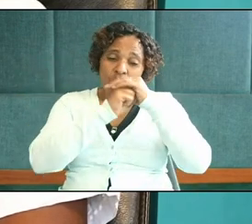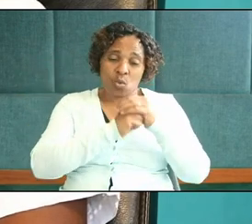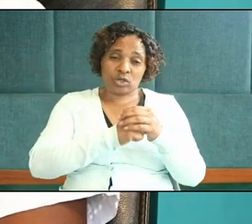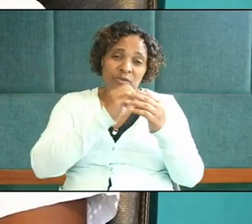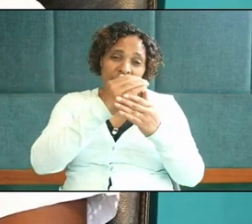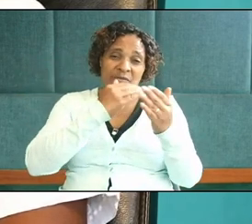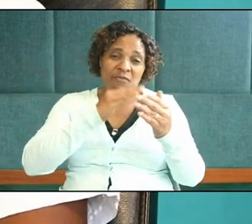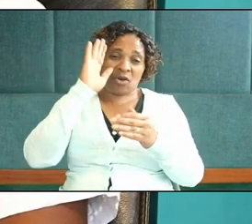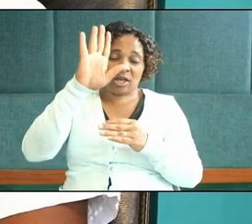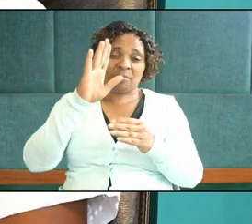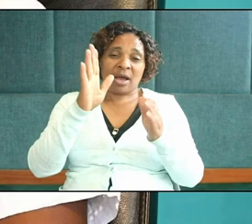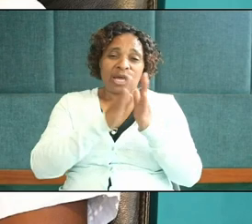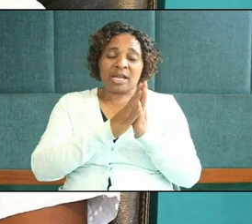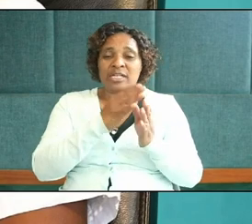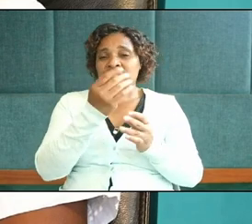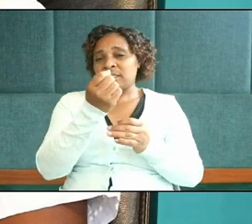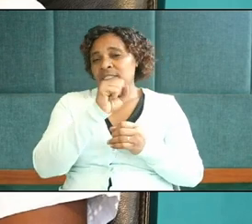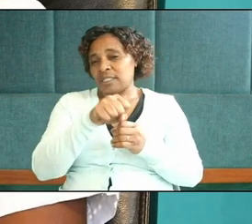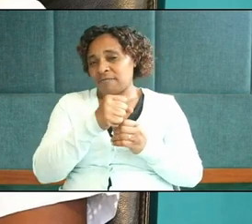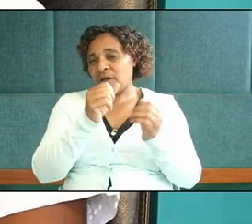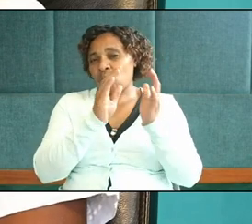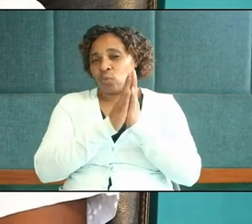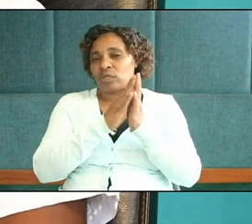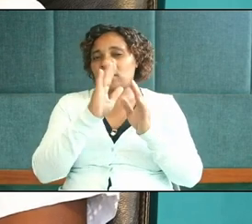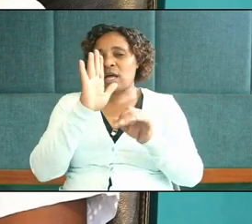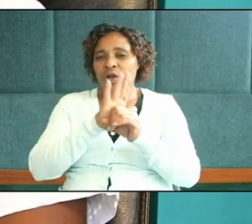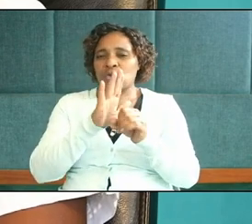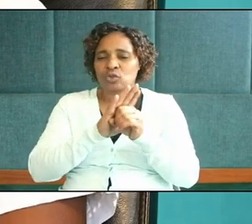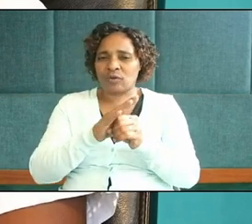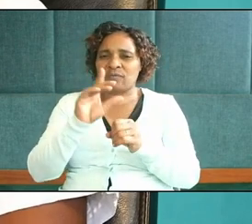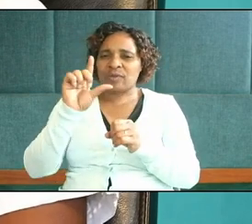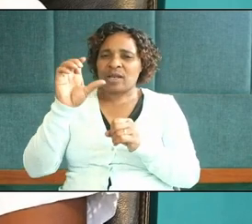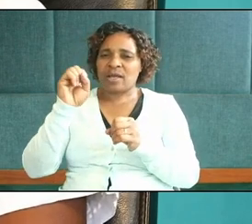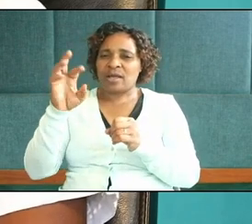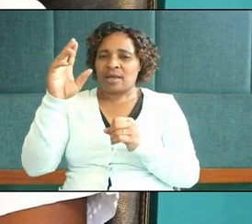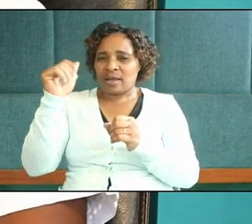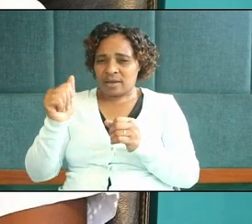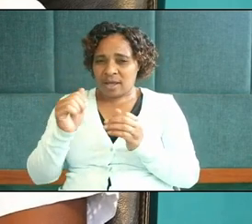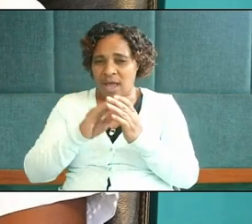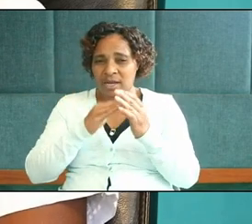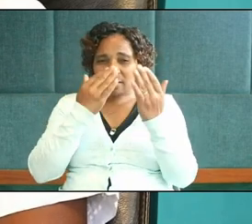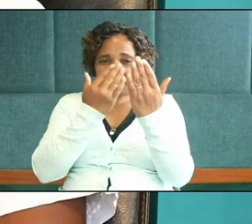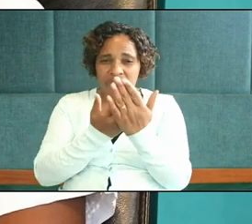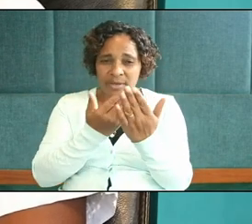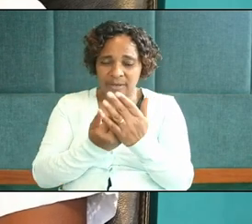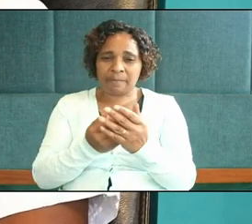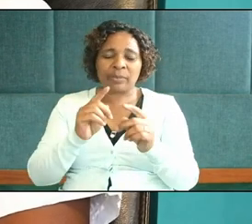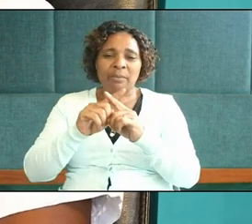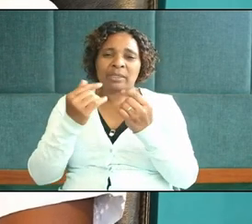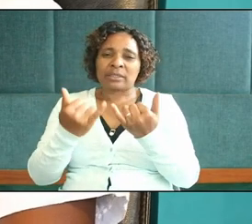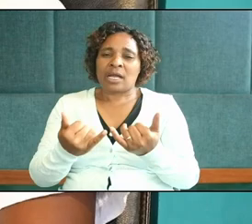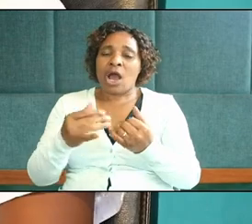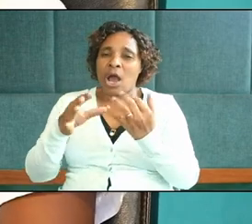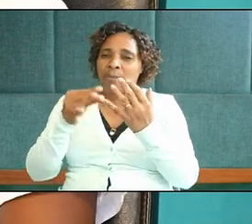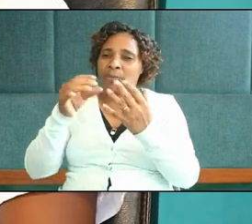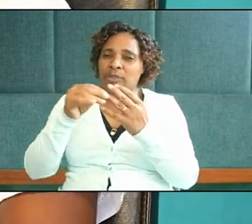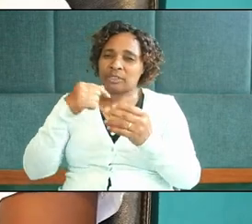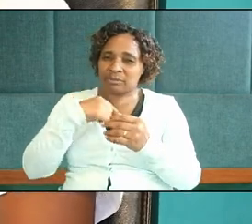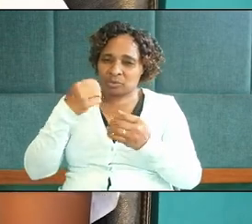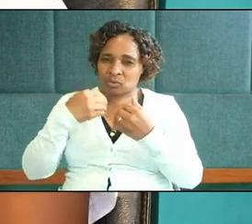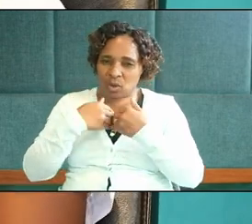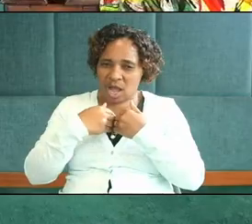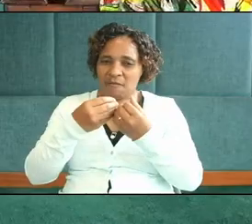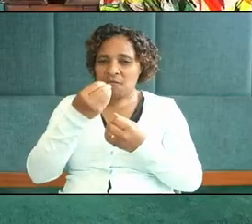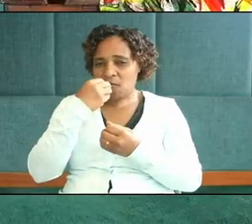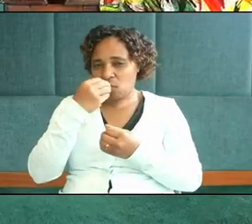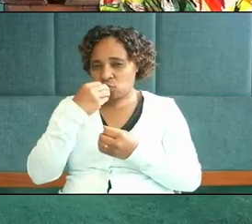for a piece of silver and for a loaf of bread and plead, appoint me to some priestly office so that I can have food